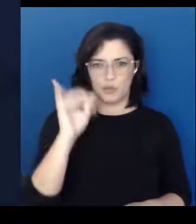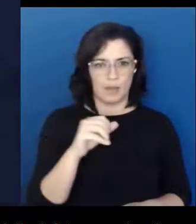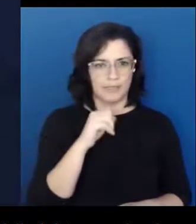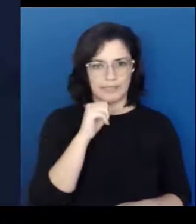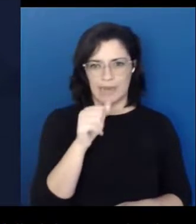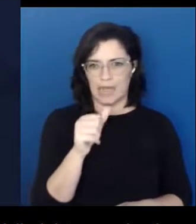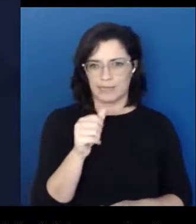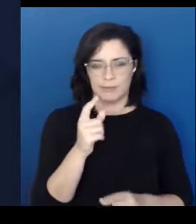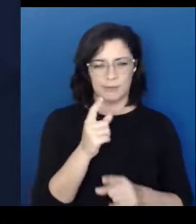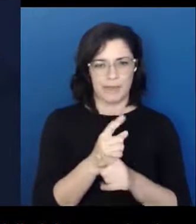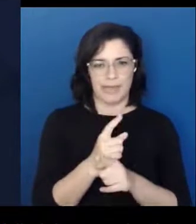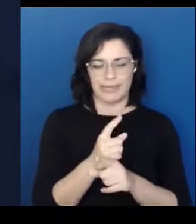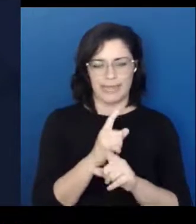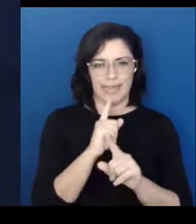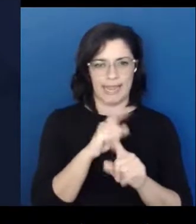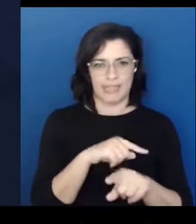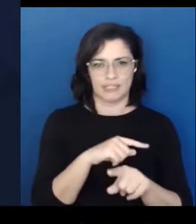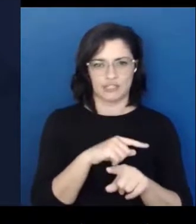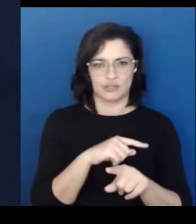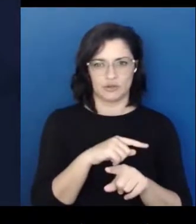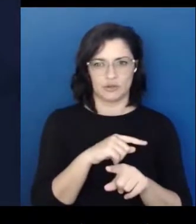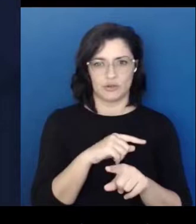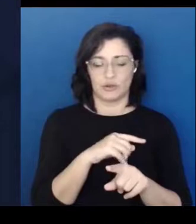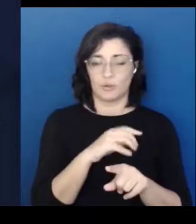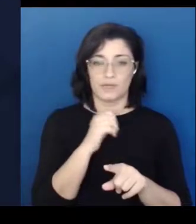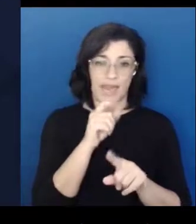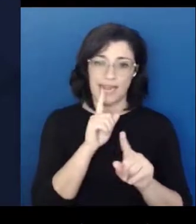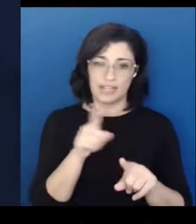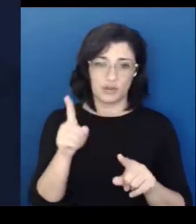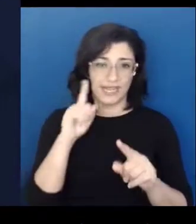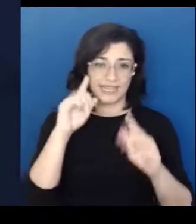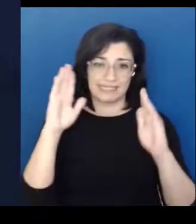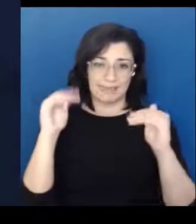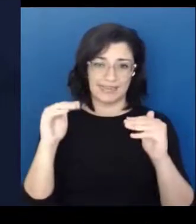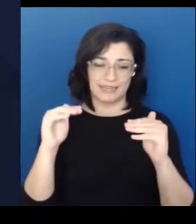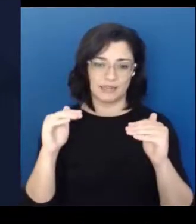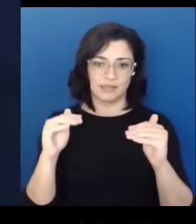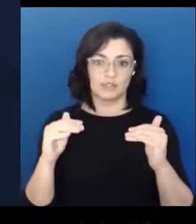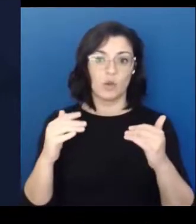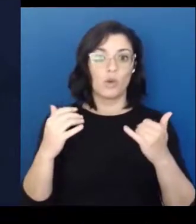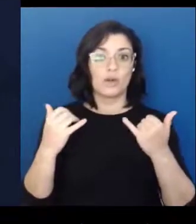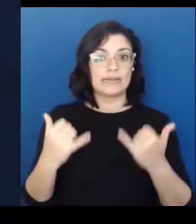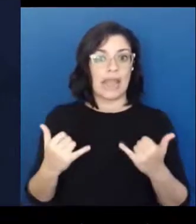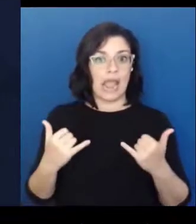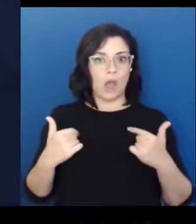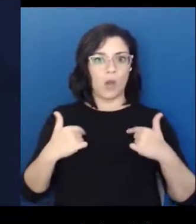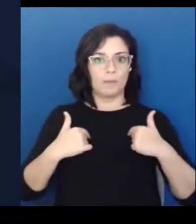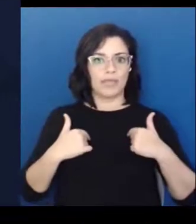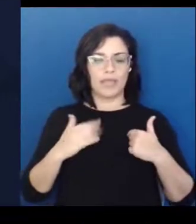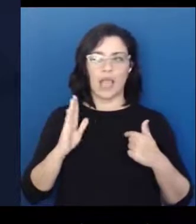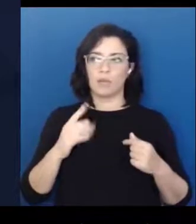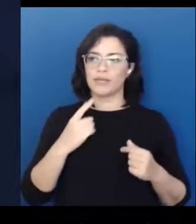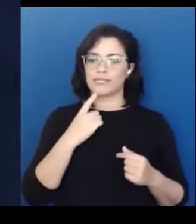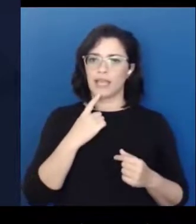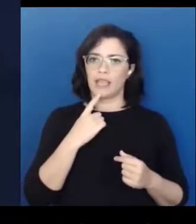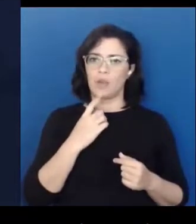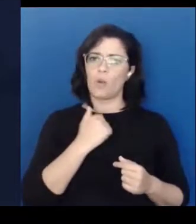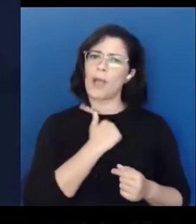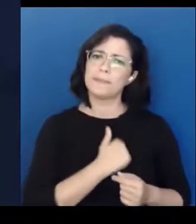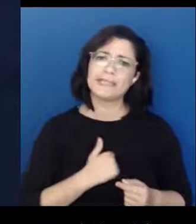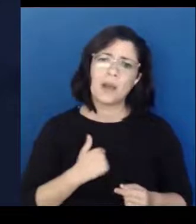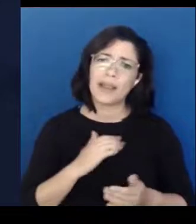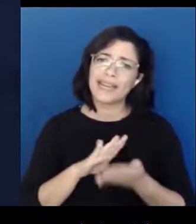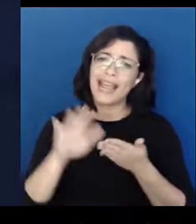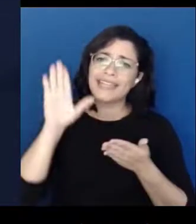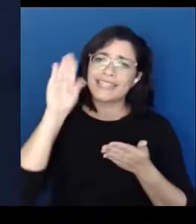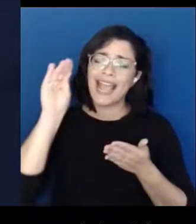answer. So now, the me now, I would say, oh, I'm sorry, nice guy. I may have misheard you. Would you